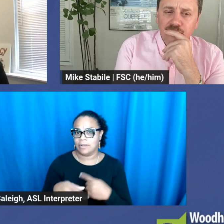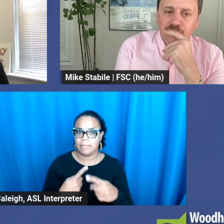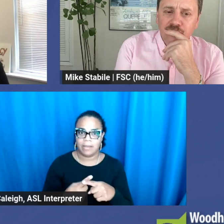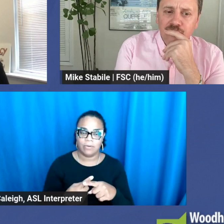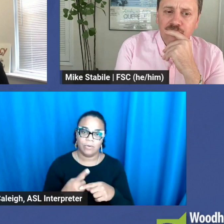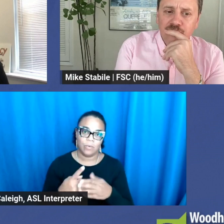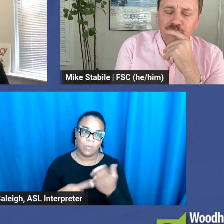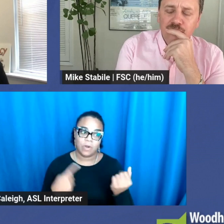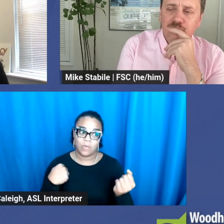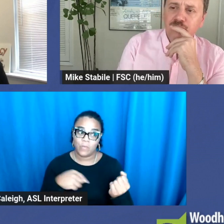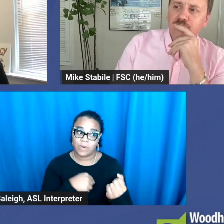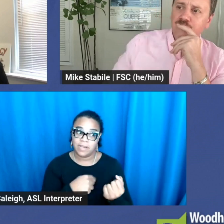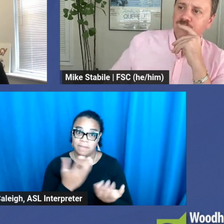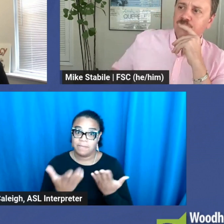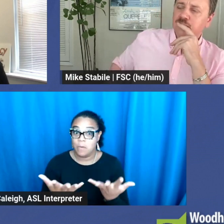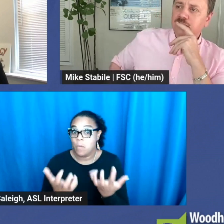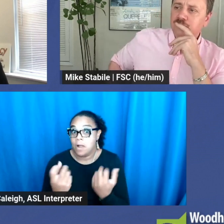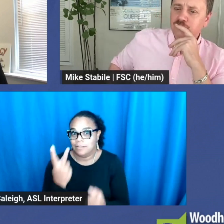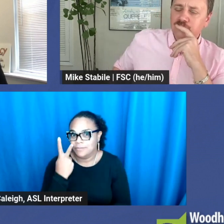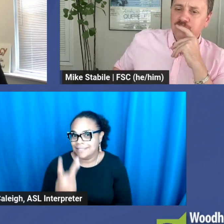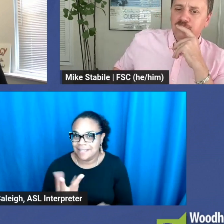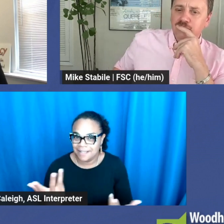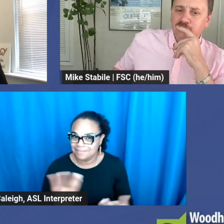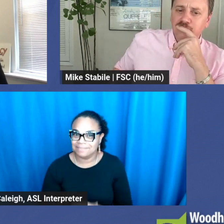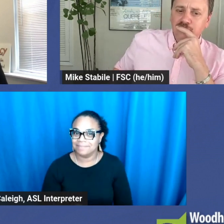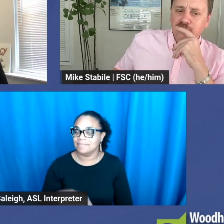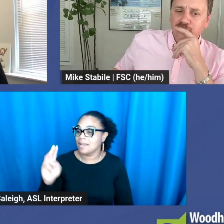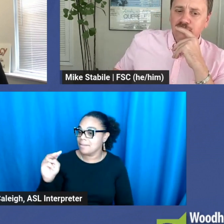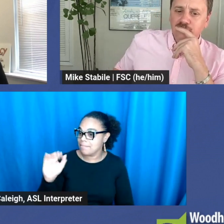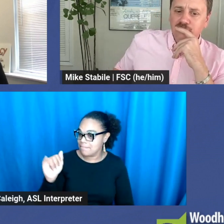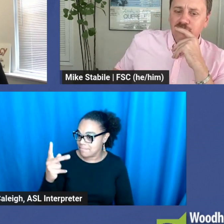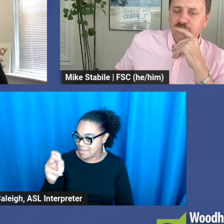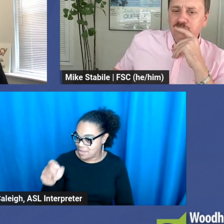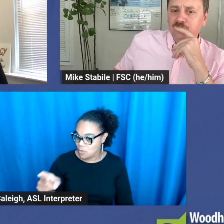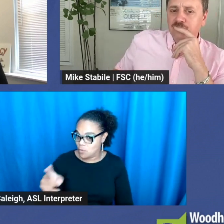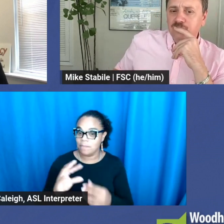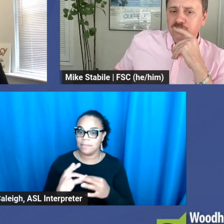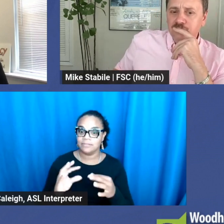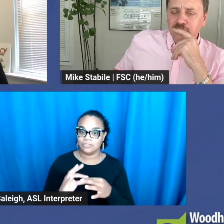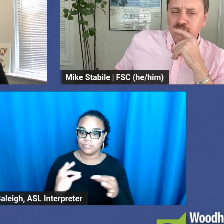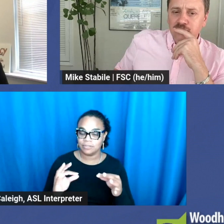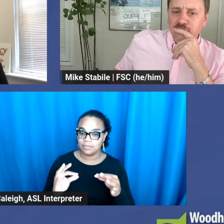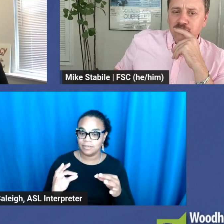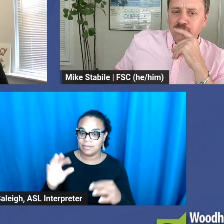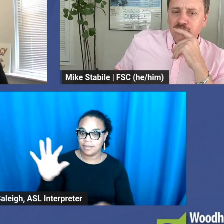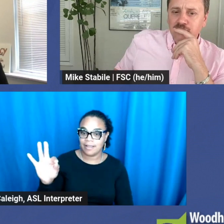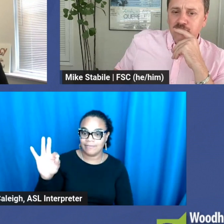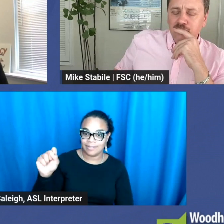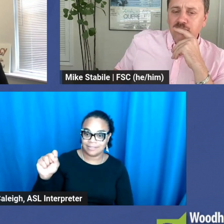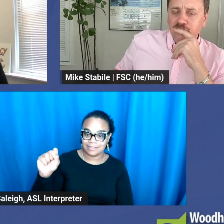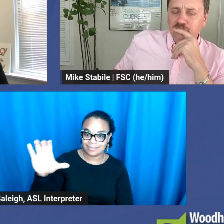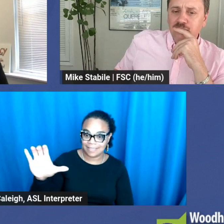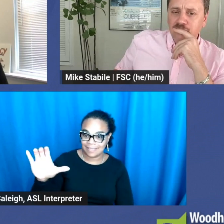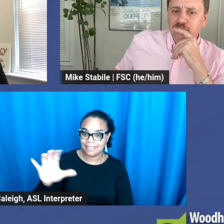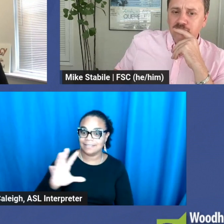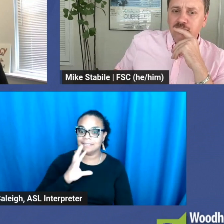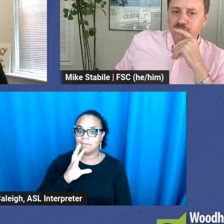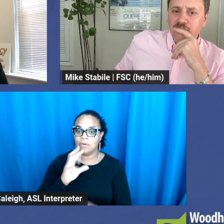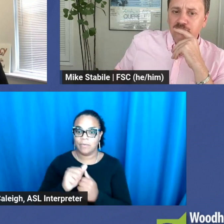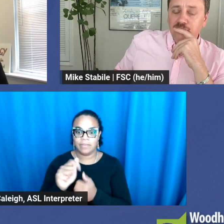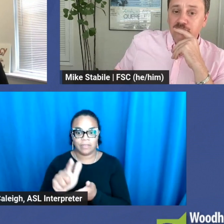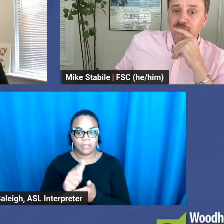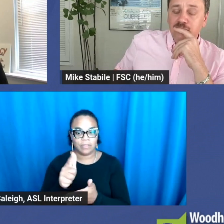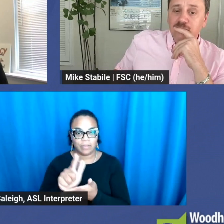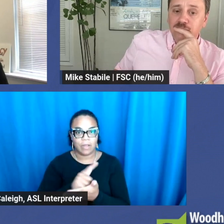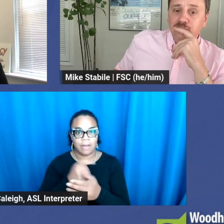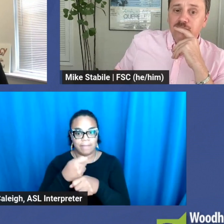might like to see, right? Mike, you mentioned earlier that FSC had spoken to legislators about some